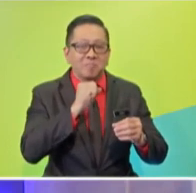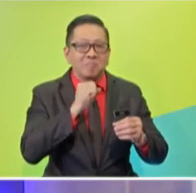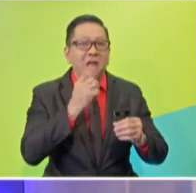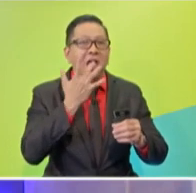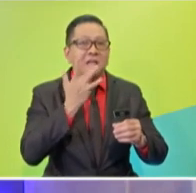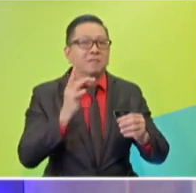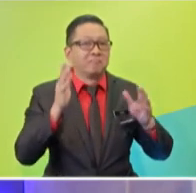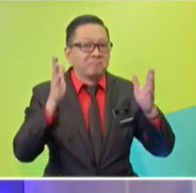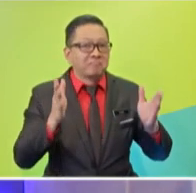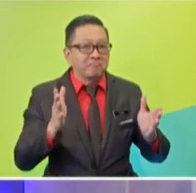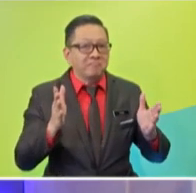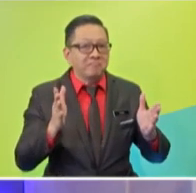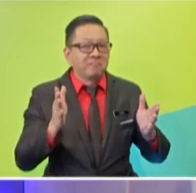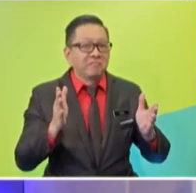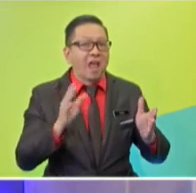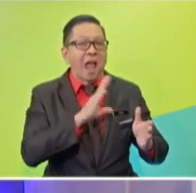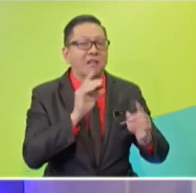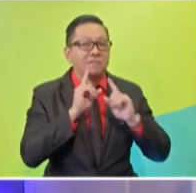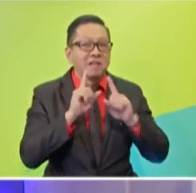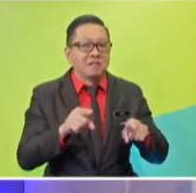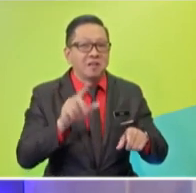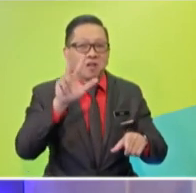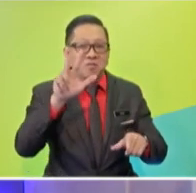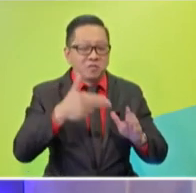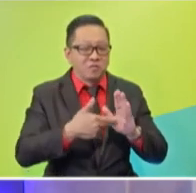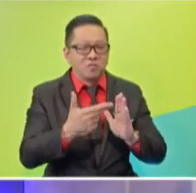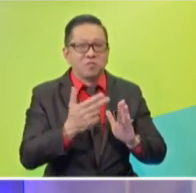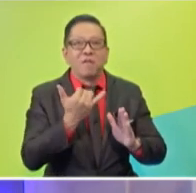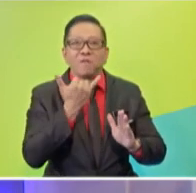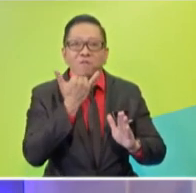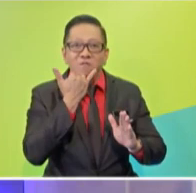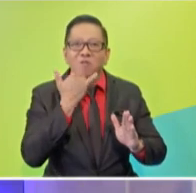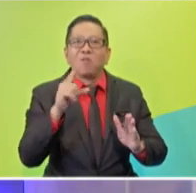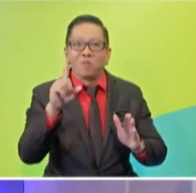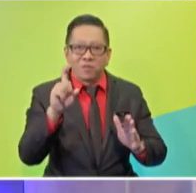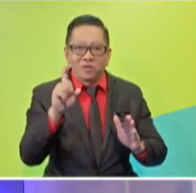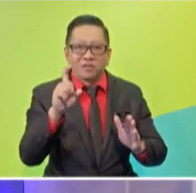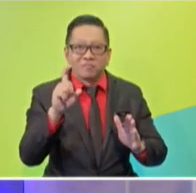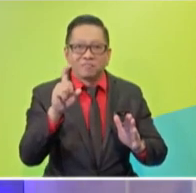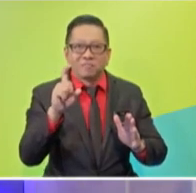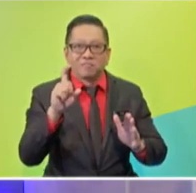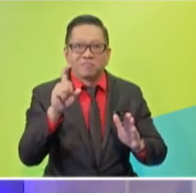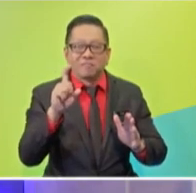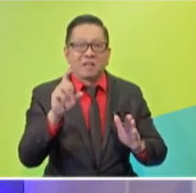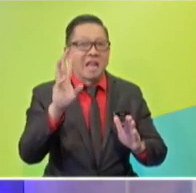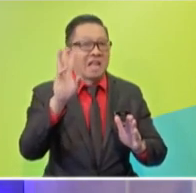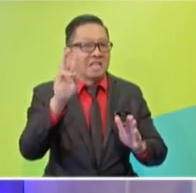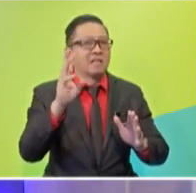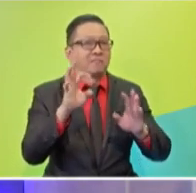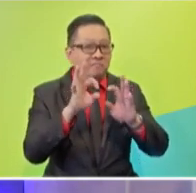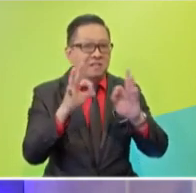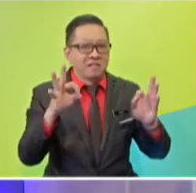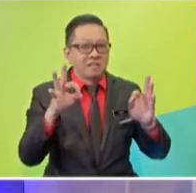at least three true or false questions correctly. Okay. So there are six statements here. All right.